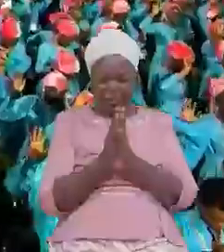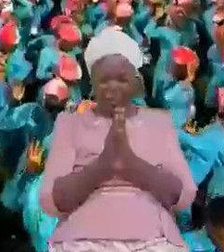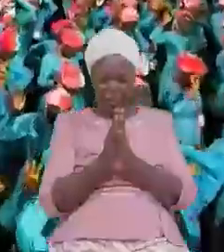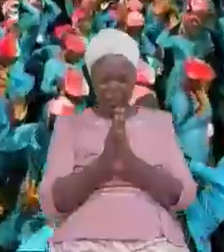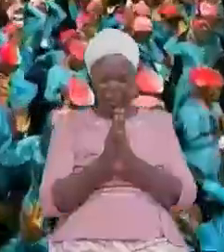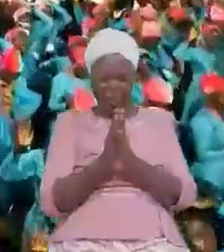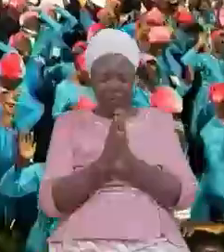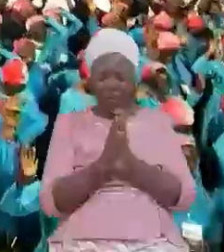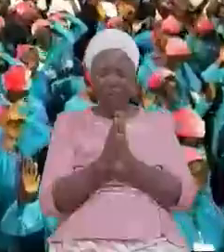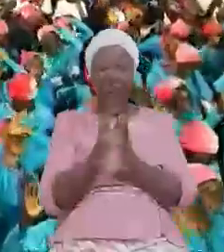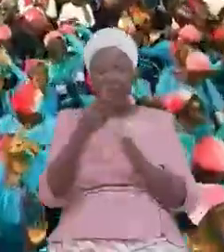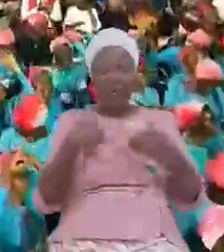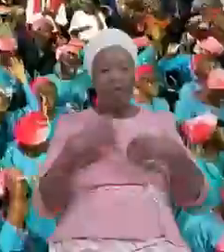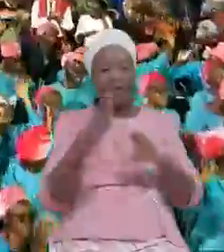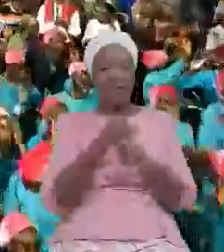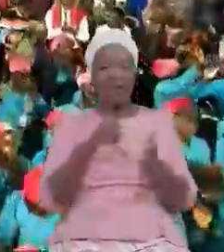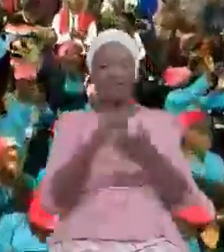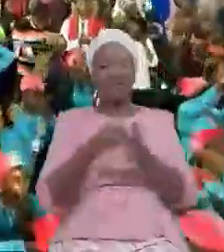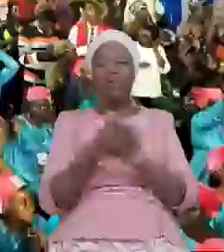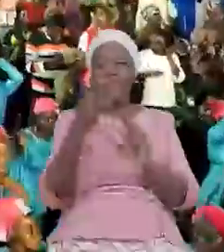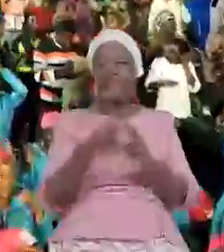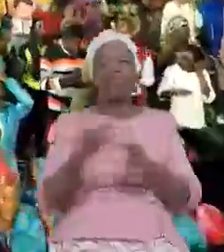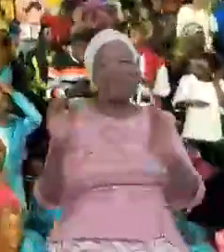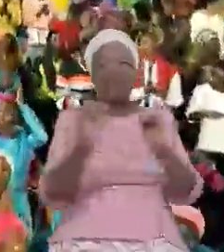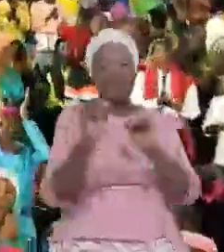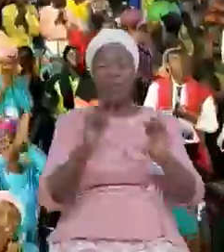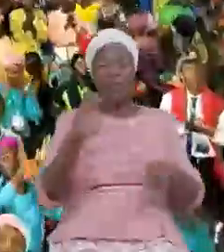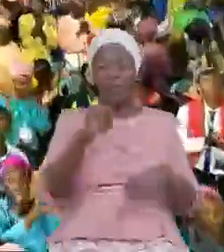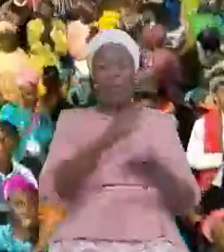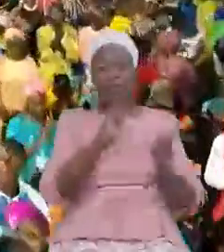You have got it. Nothing can change